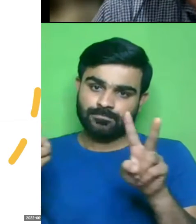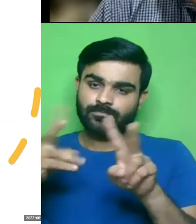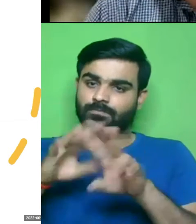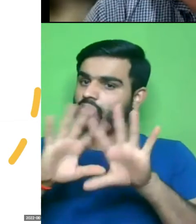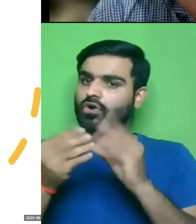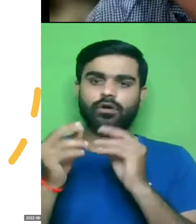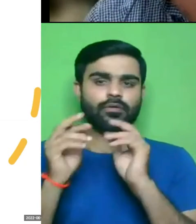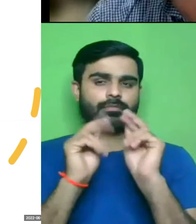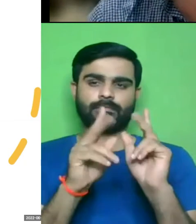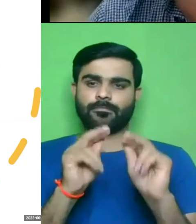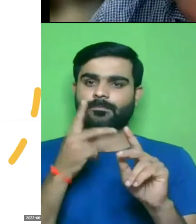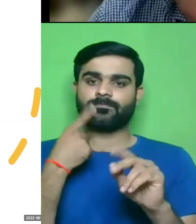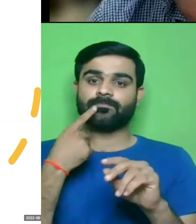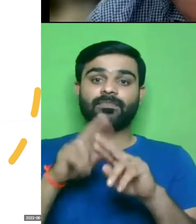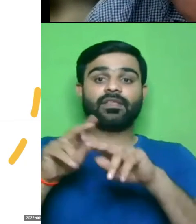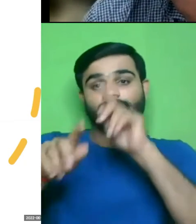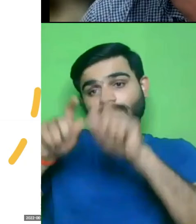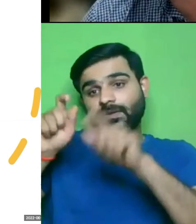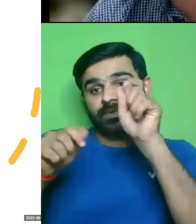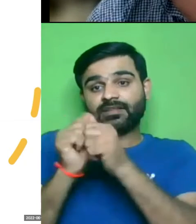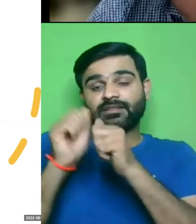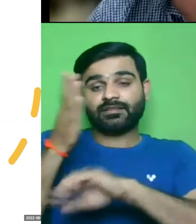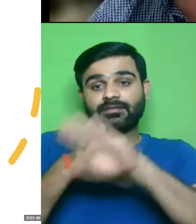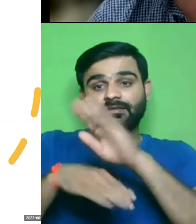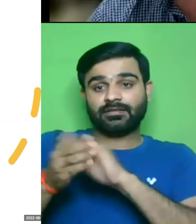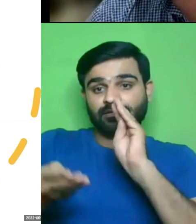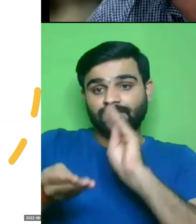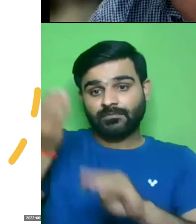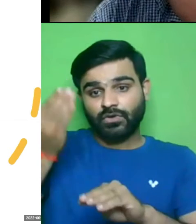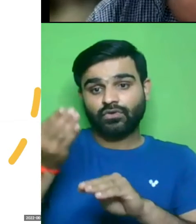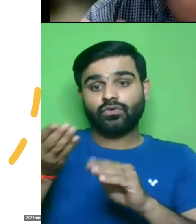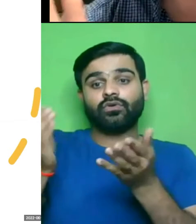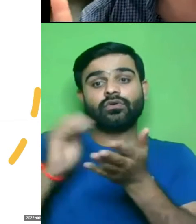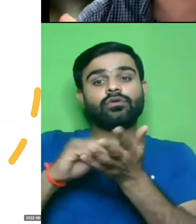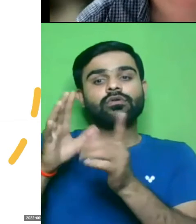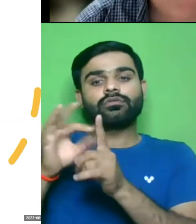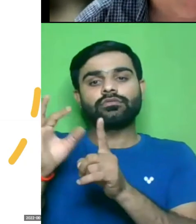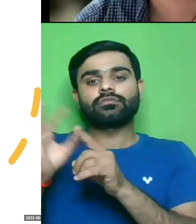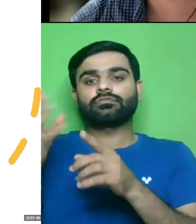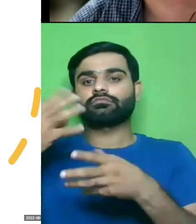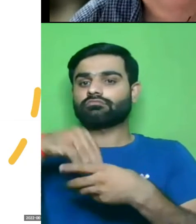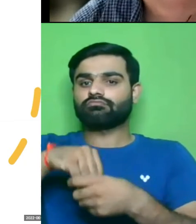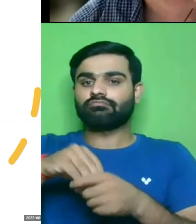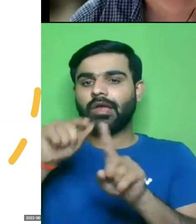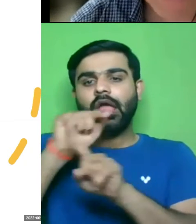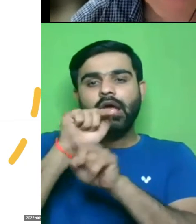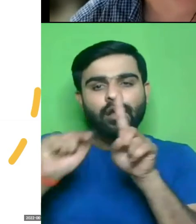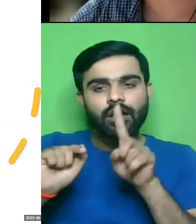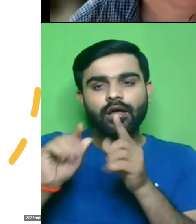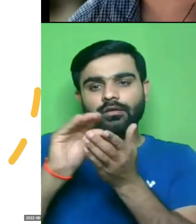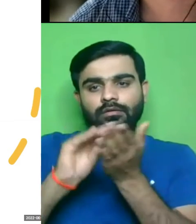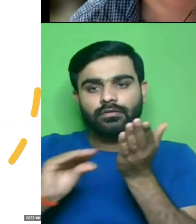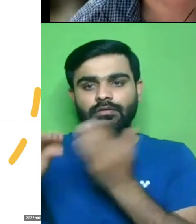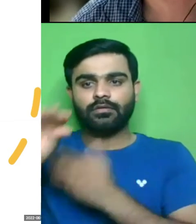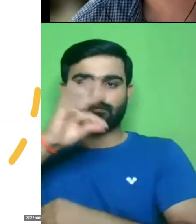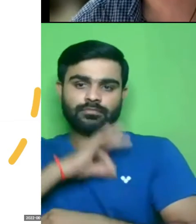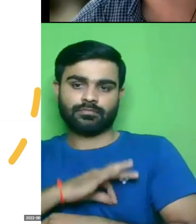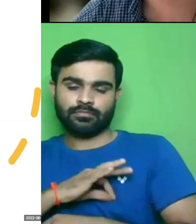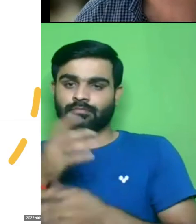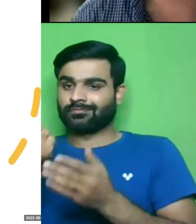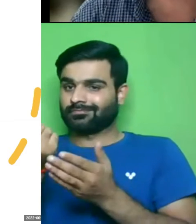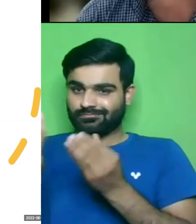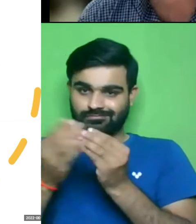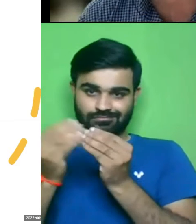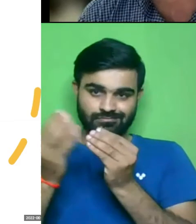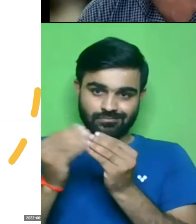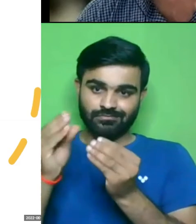okay, people with disabilities have extra costs, so we're going to give them X% more cash benefits to cover